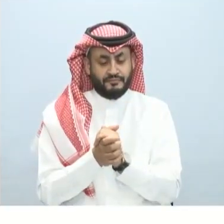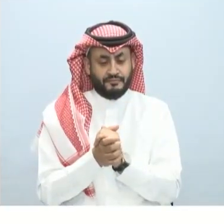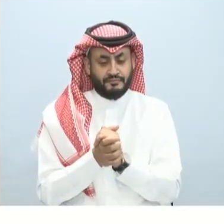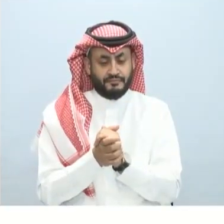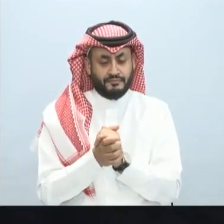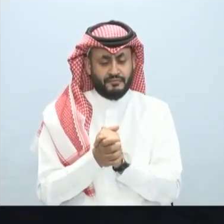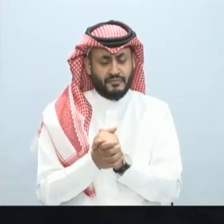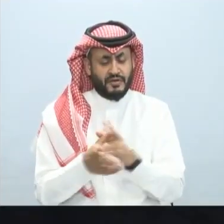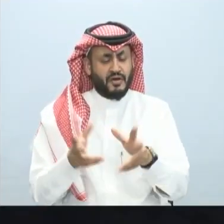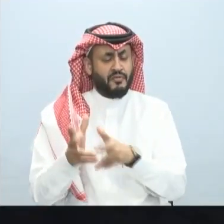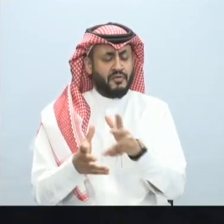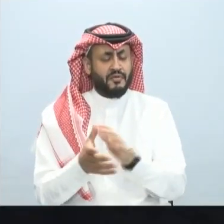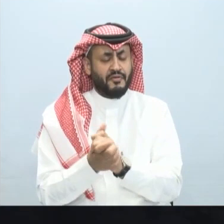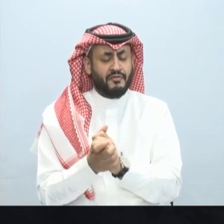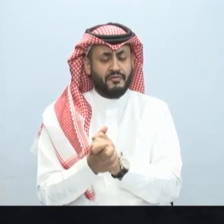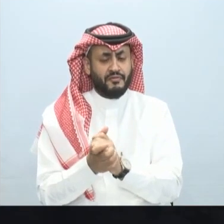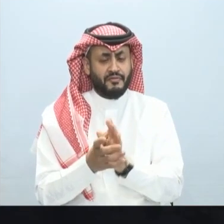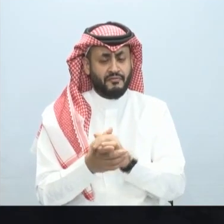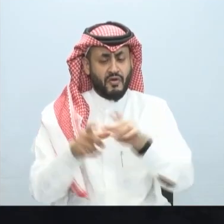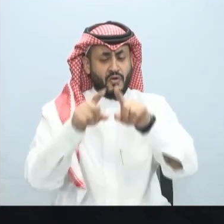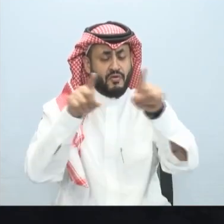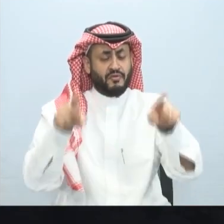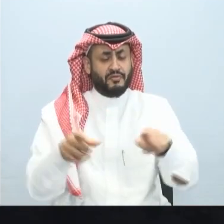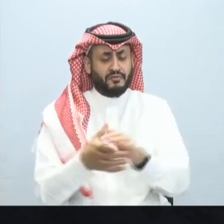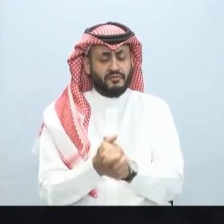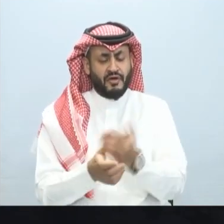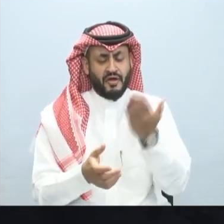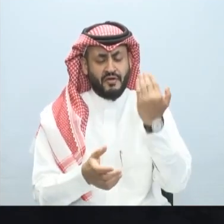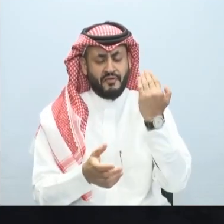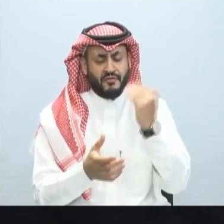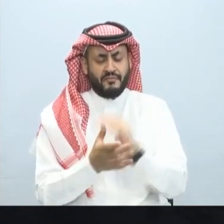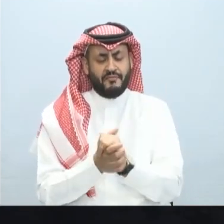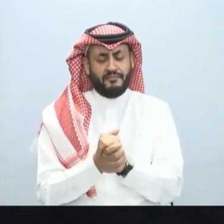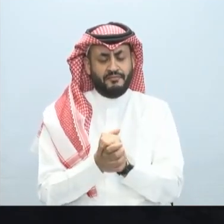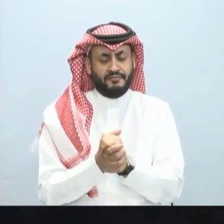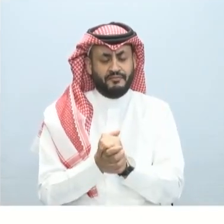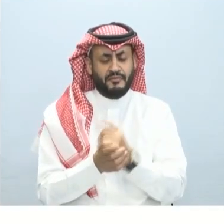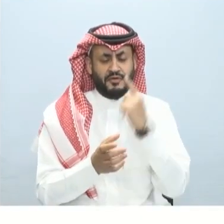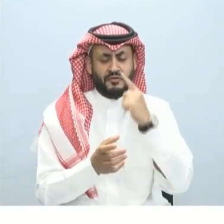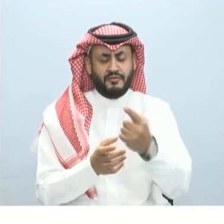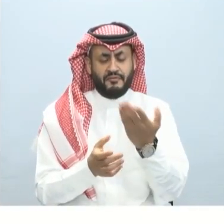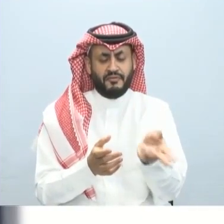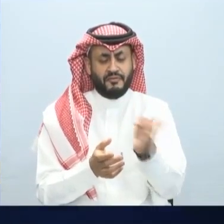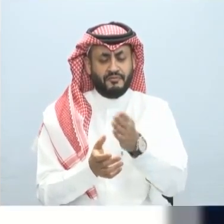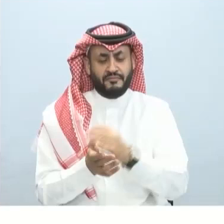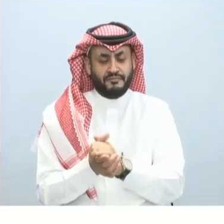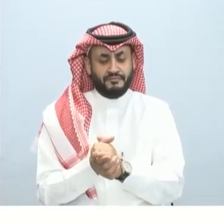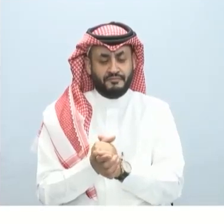since we are talking about the idea of movie genres, let's just go back to it a little bit and see what we have next.